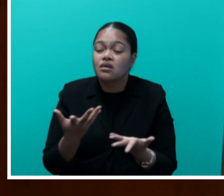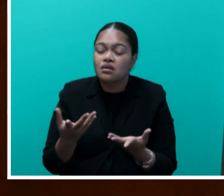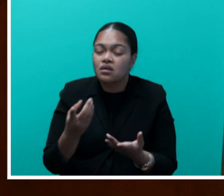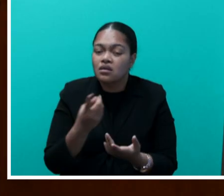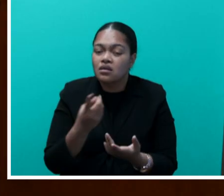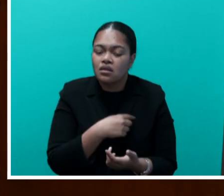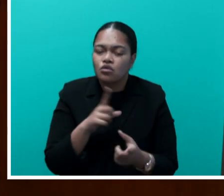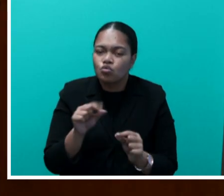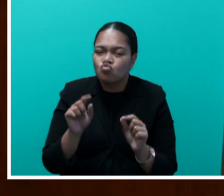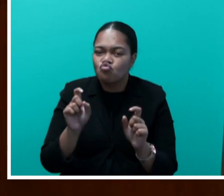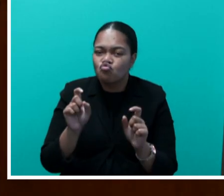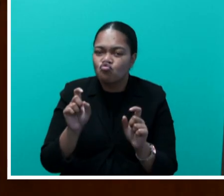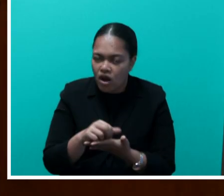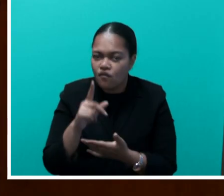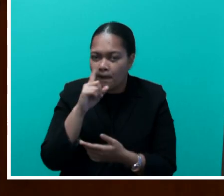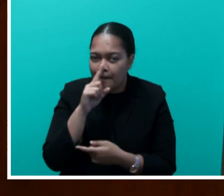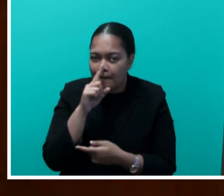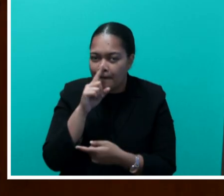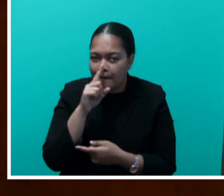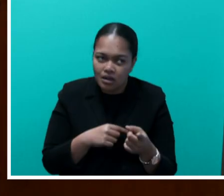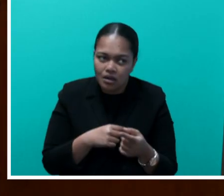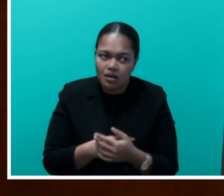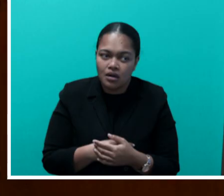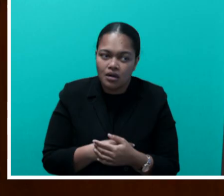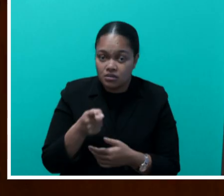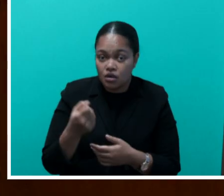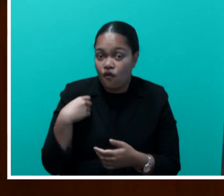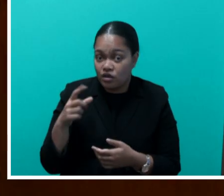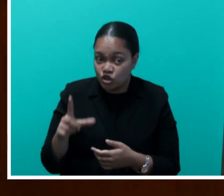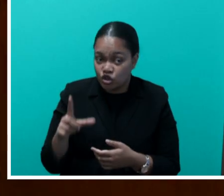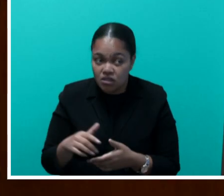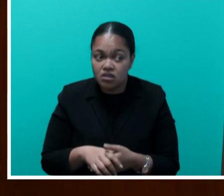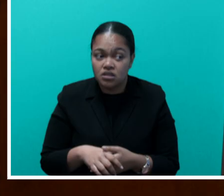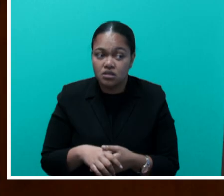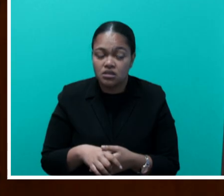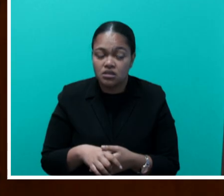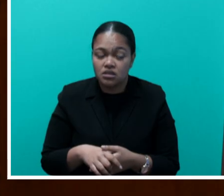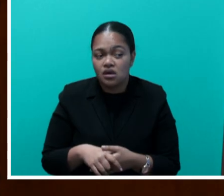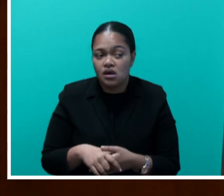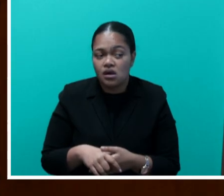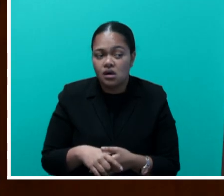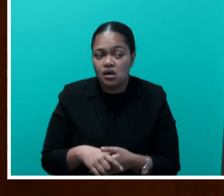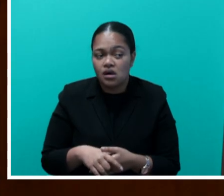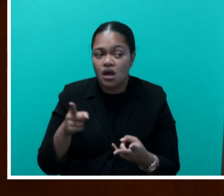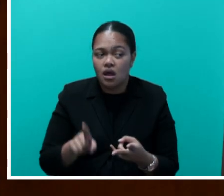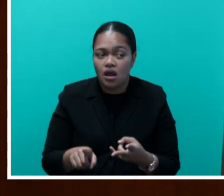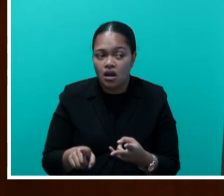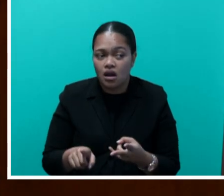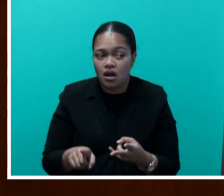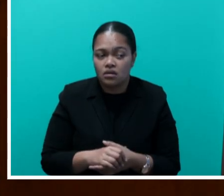people. Some of the language is officialese in tone, and the